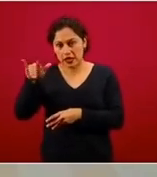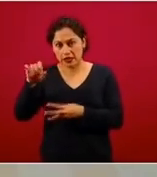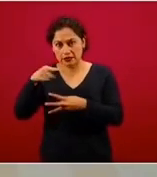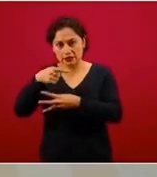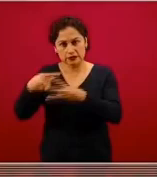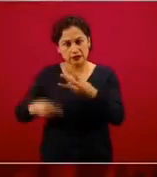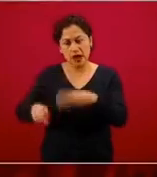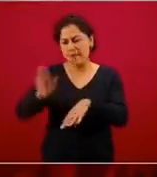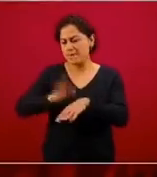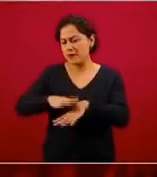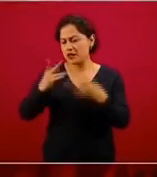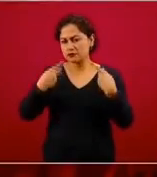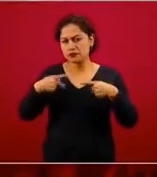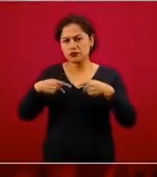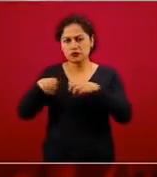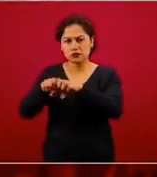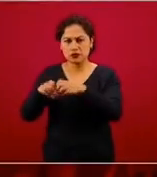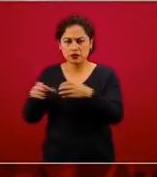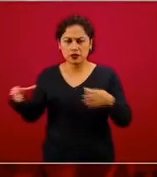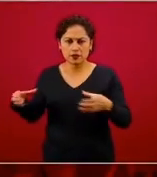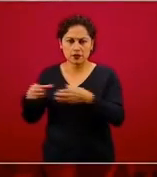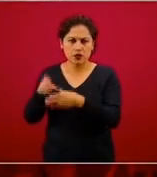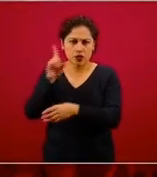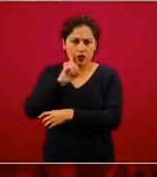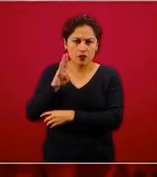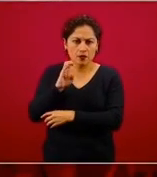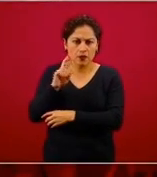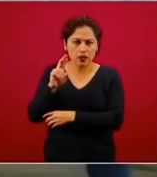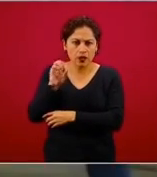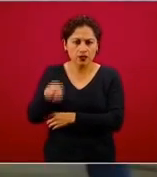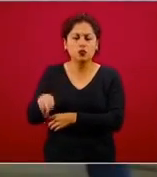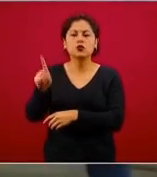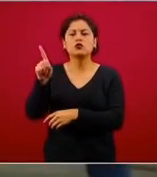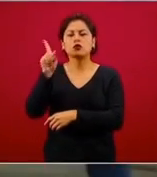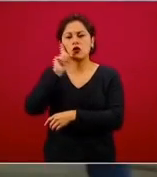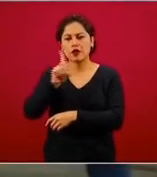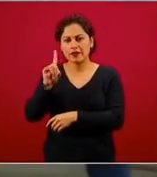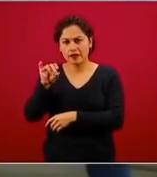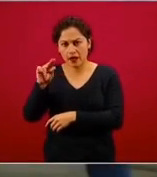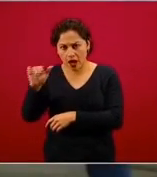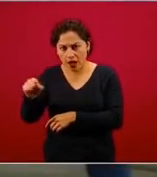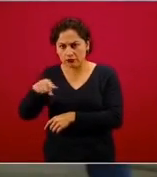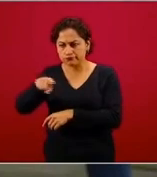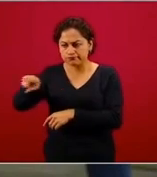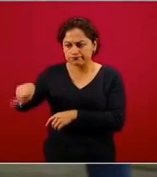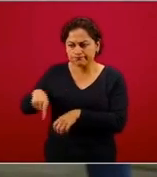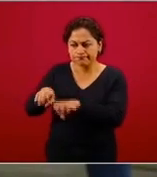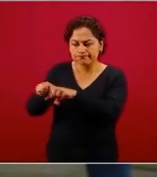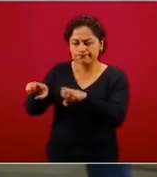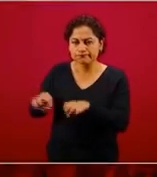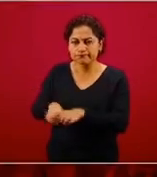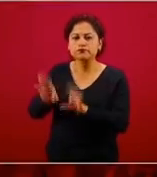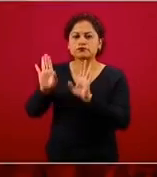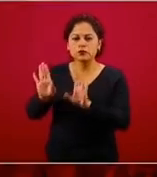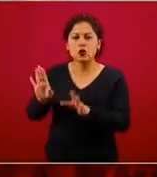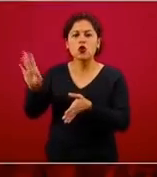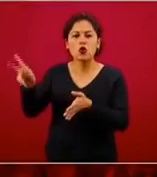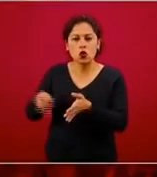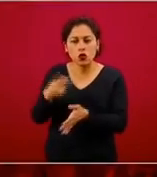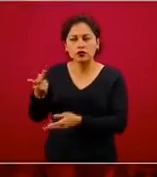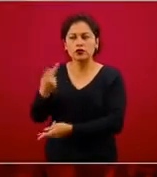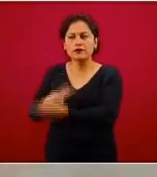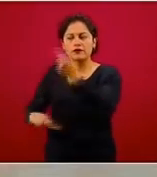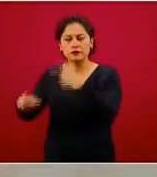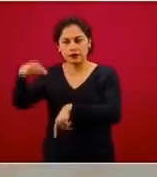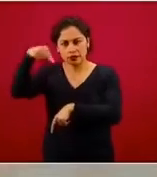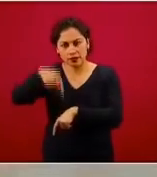entre Olvera, otros varios, among Evelyn other Barragán, many other Diana people, Tejadilla, etcétera. Diana Yo creo que vamos a Tejadilla tener una and nueva more. sesión con I think ellos we should y have another explicamos session nuevamente with